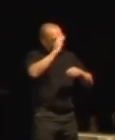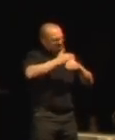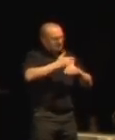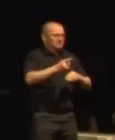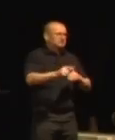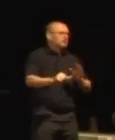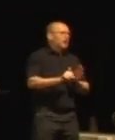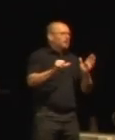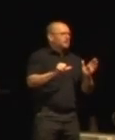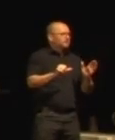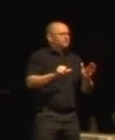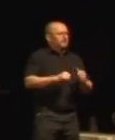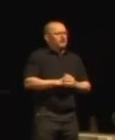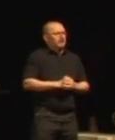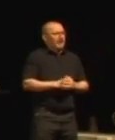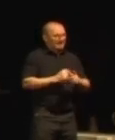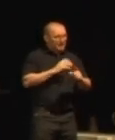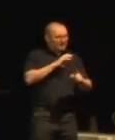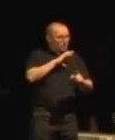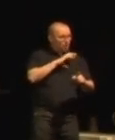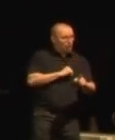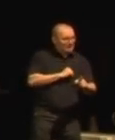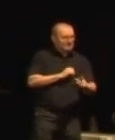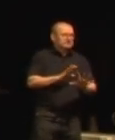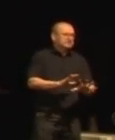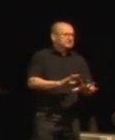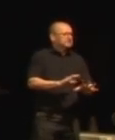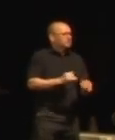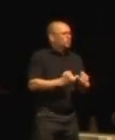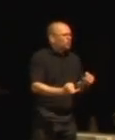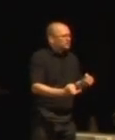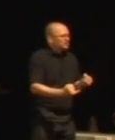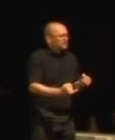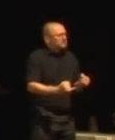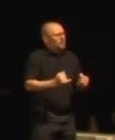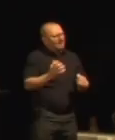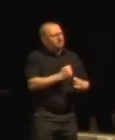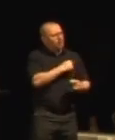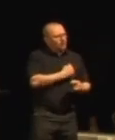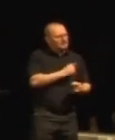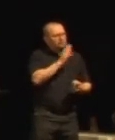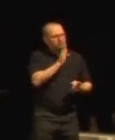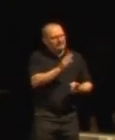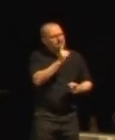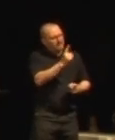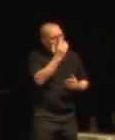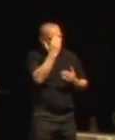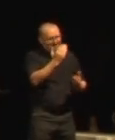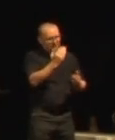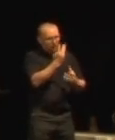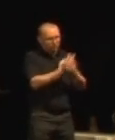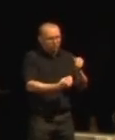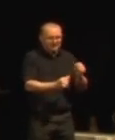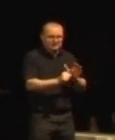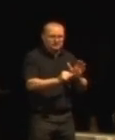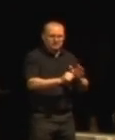the recipient can be harder still. We need to be honest and direct as well as respectful. So I love that this is written